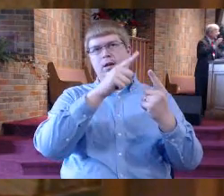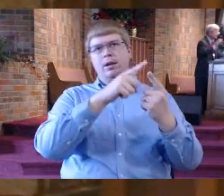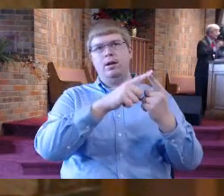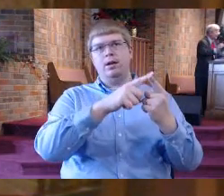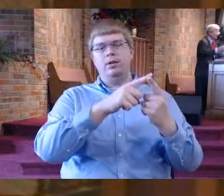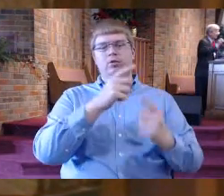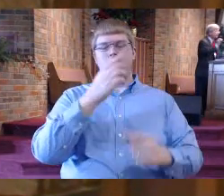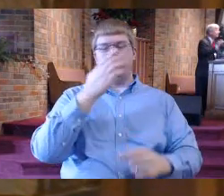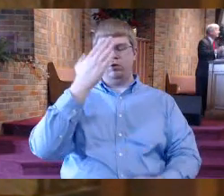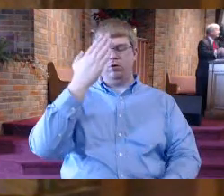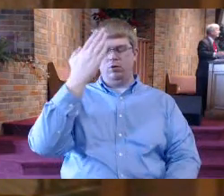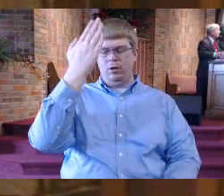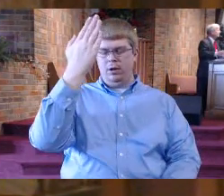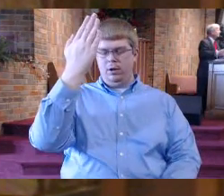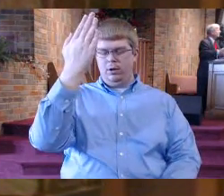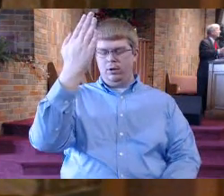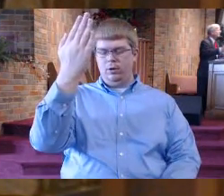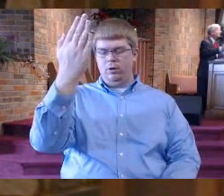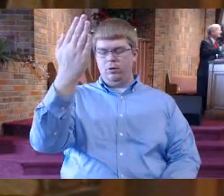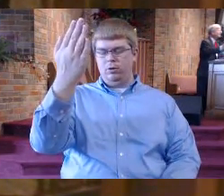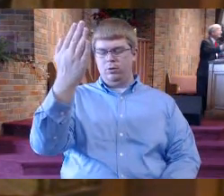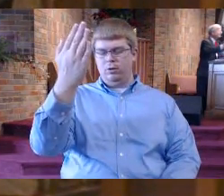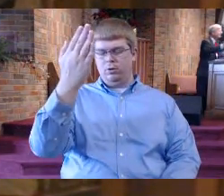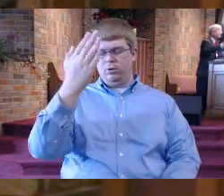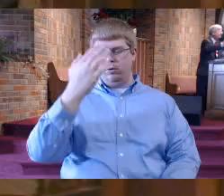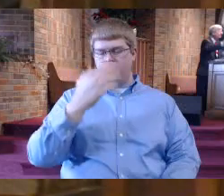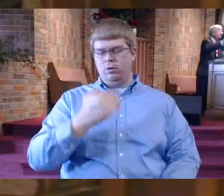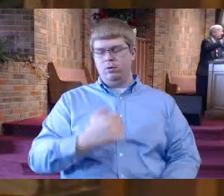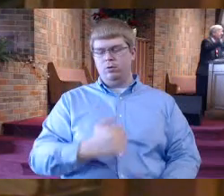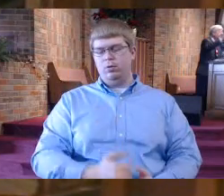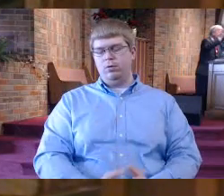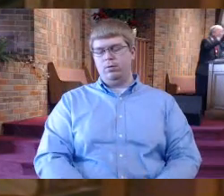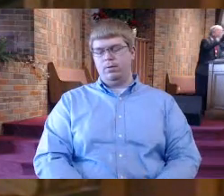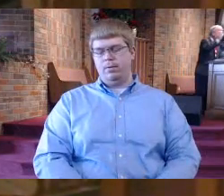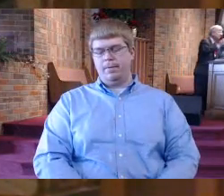praise unto you.